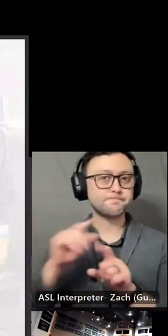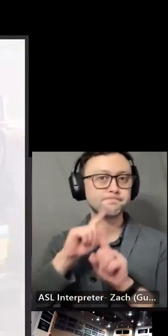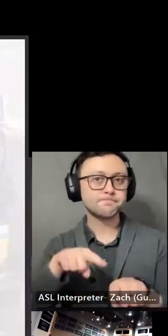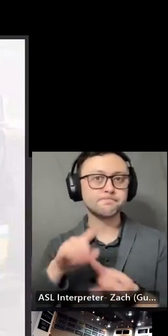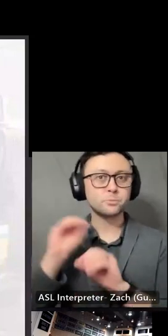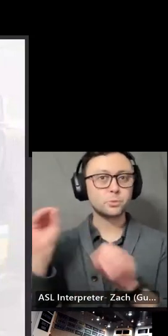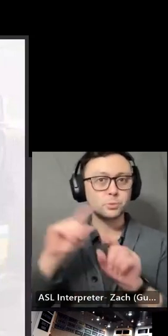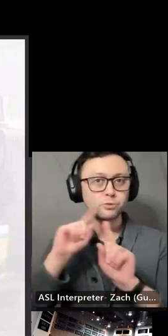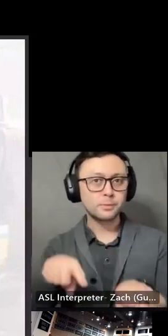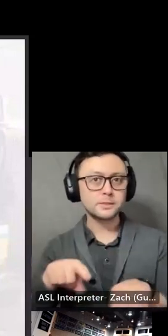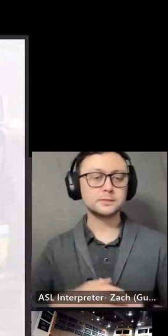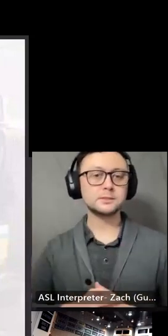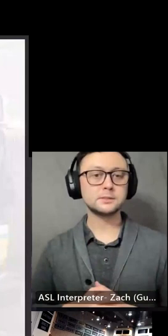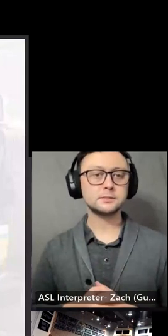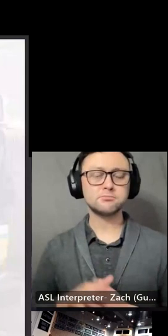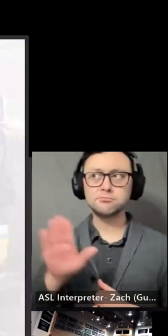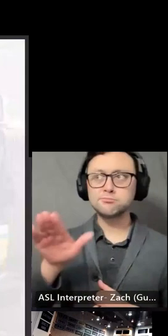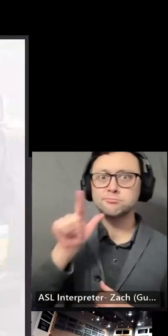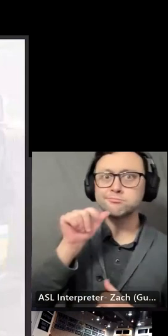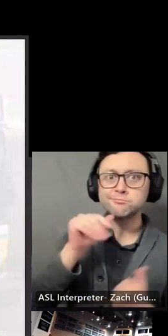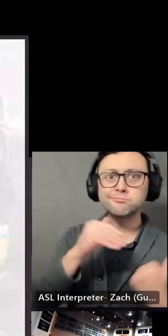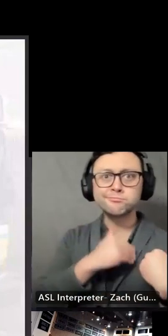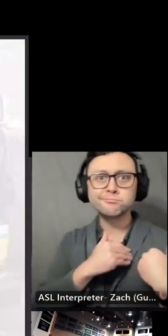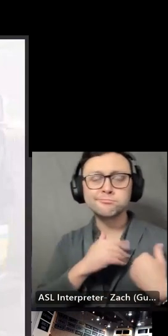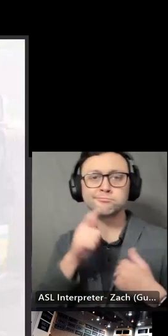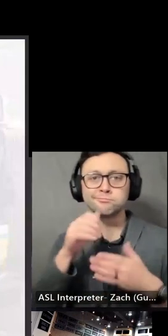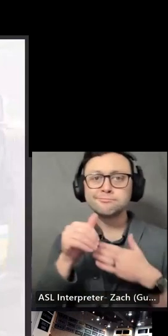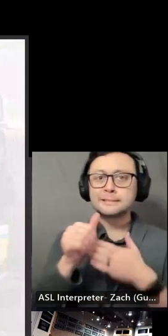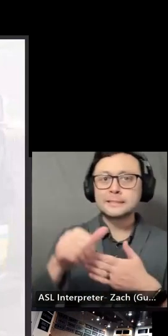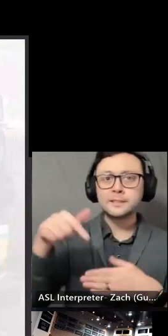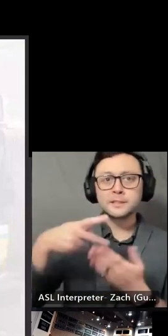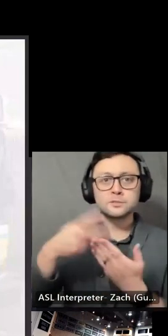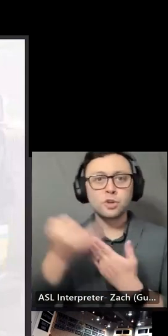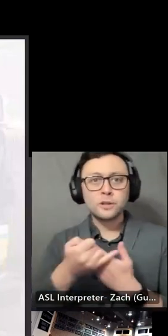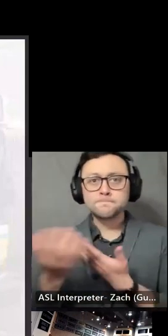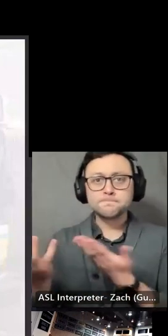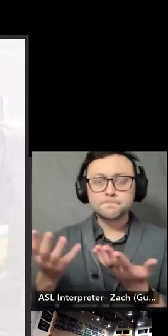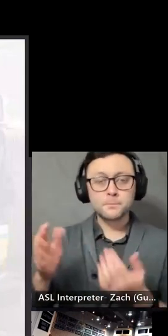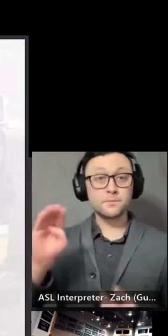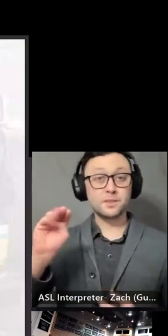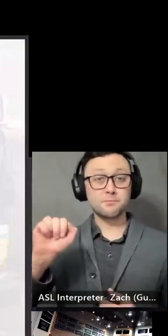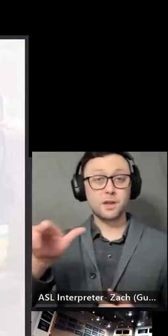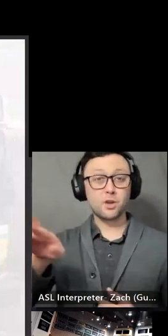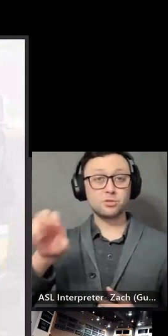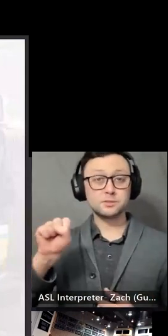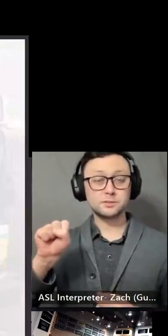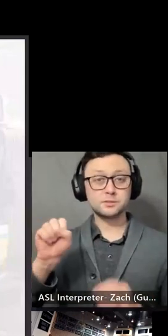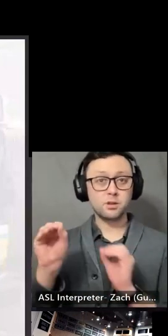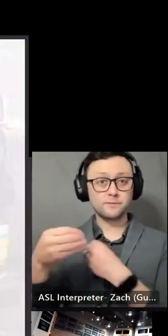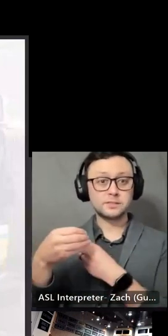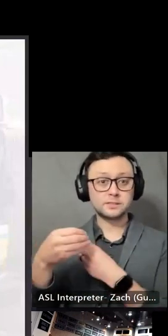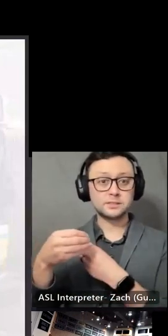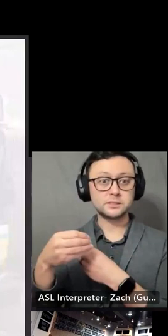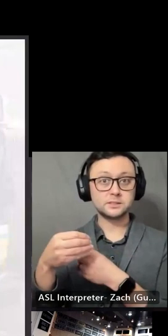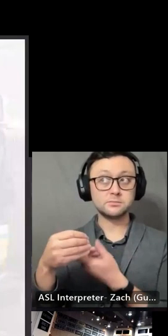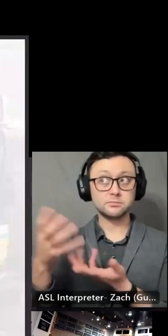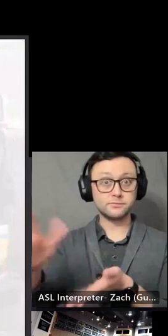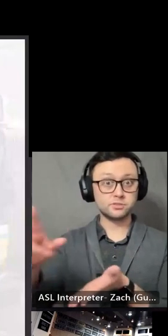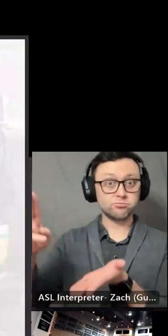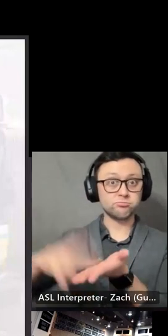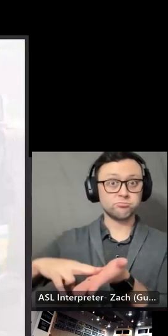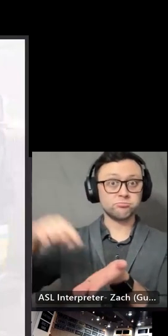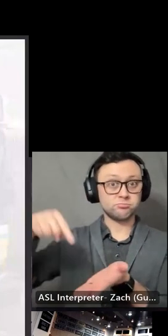issue, and asked who in the city would be in charge of this project. The mayor's office is a member of this MOU. If it goes wrong,